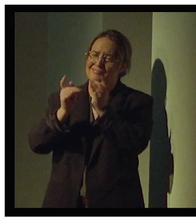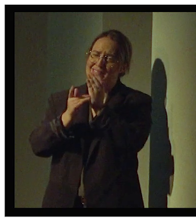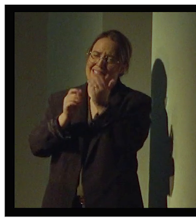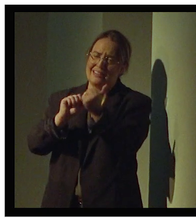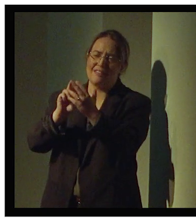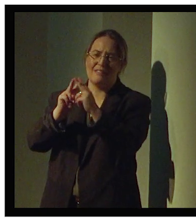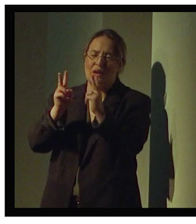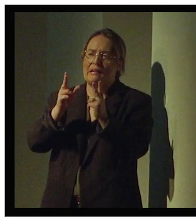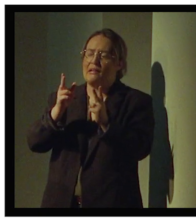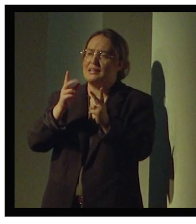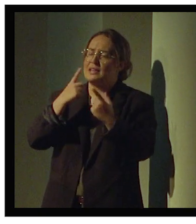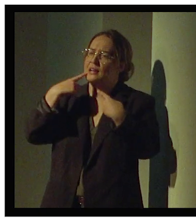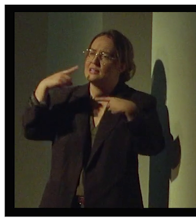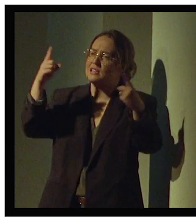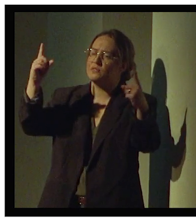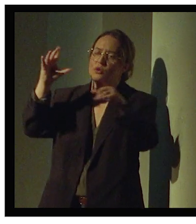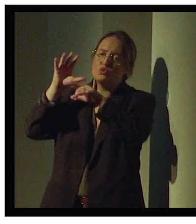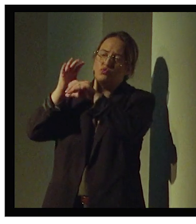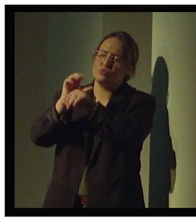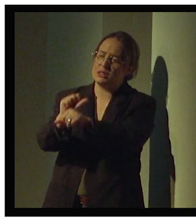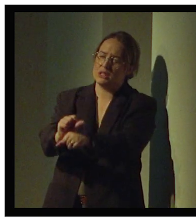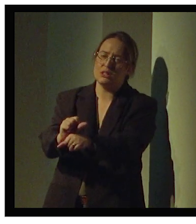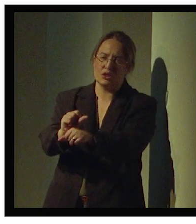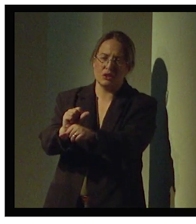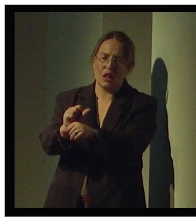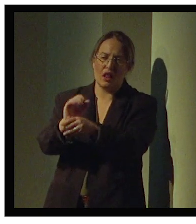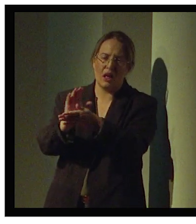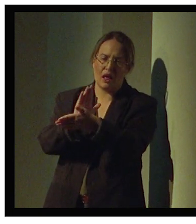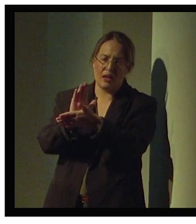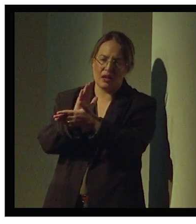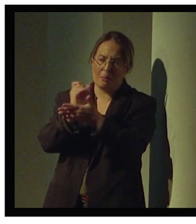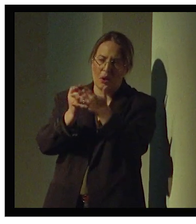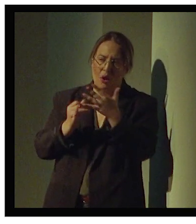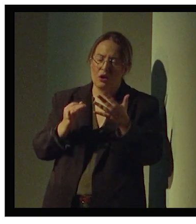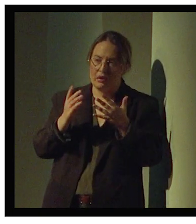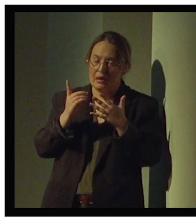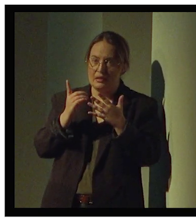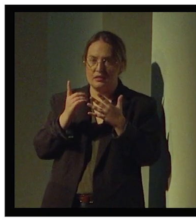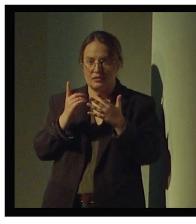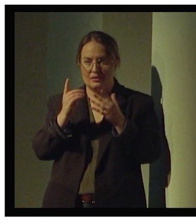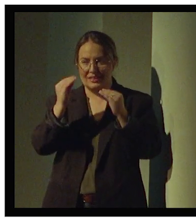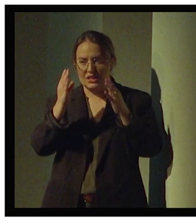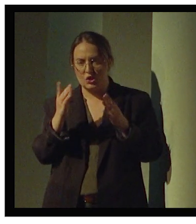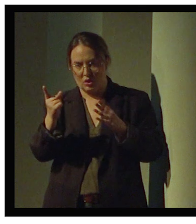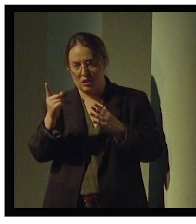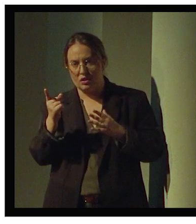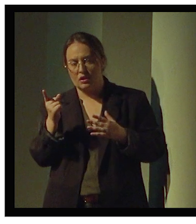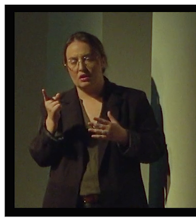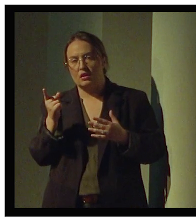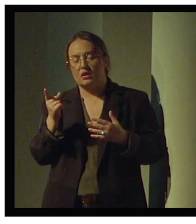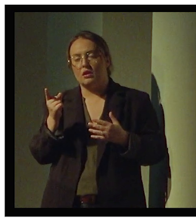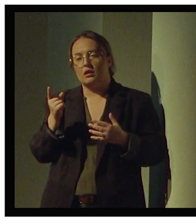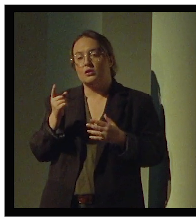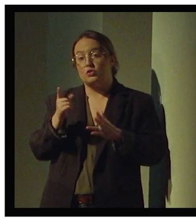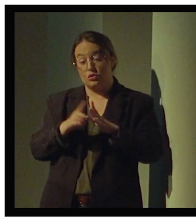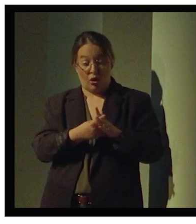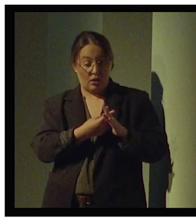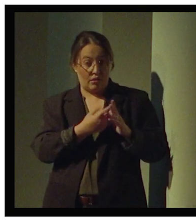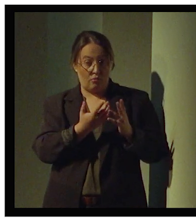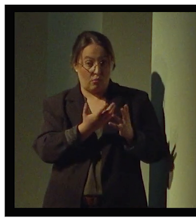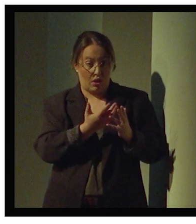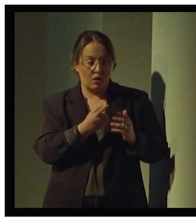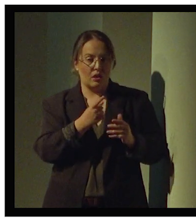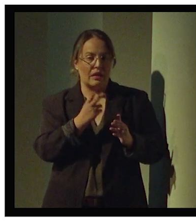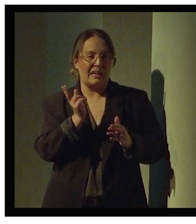successful traditional academic artist and an important teacher at the École des Beaux-Arts. He started as a history painter, but